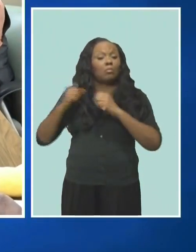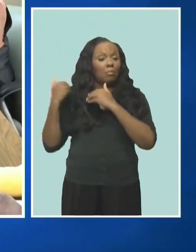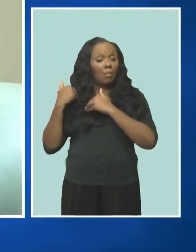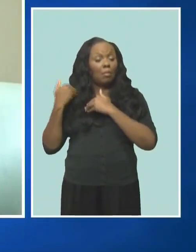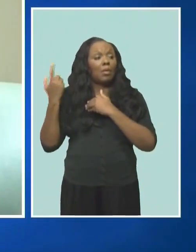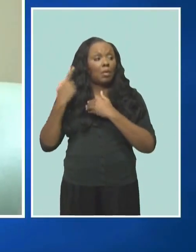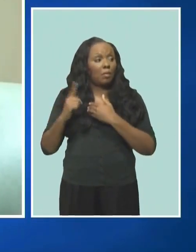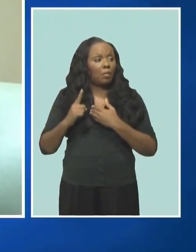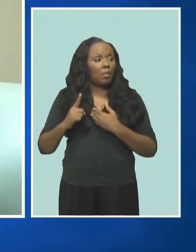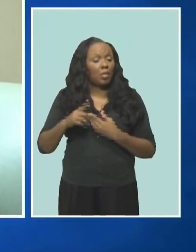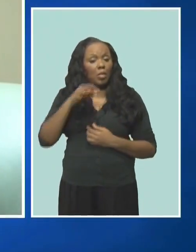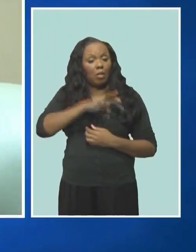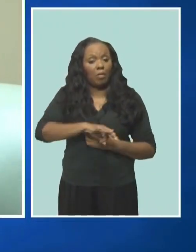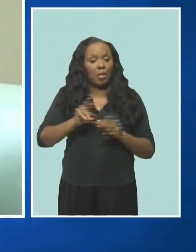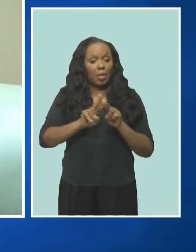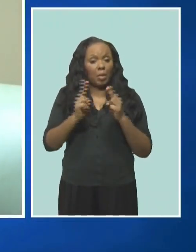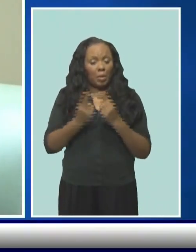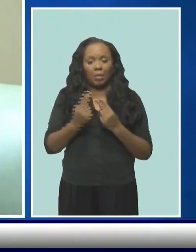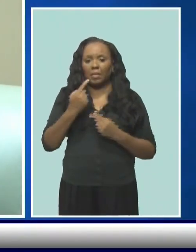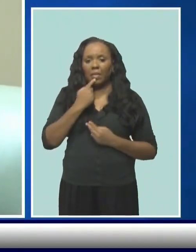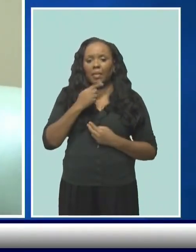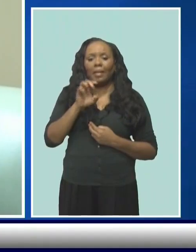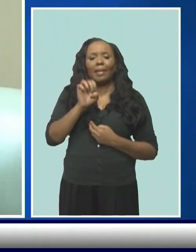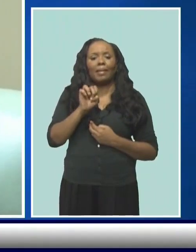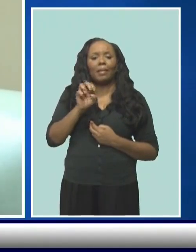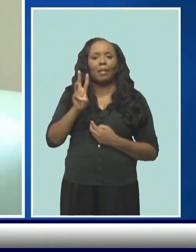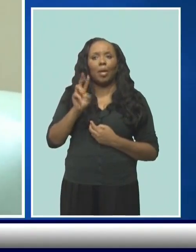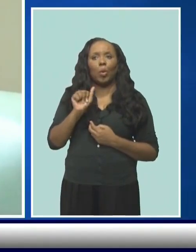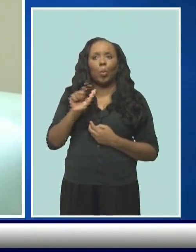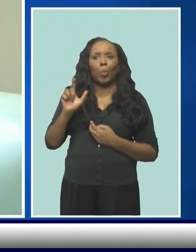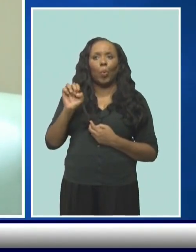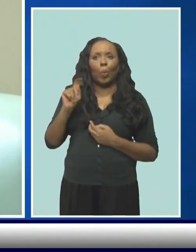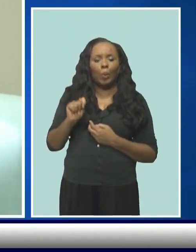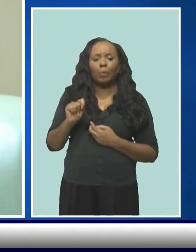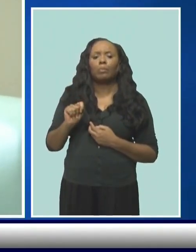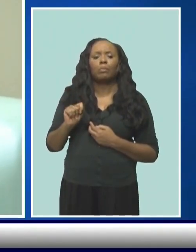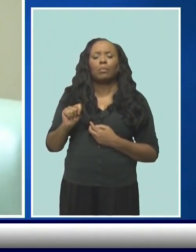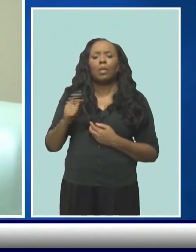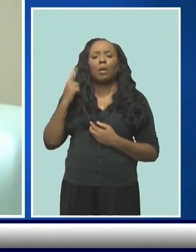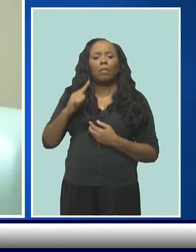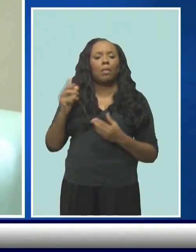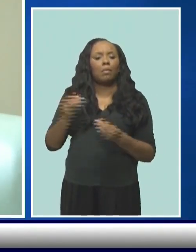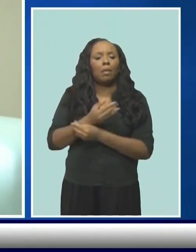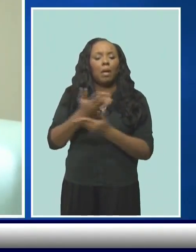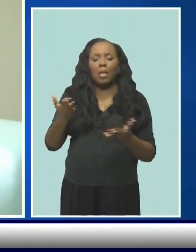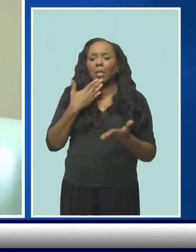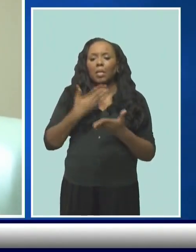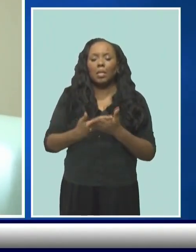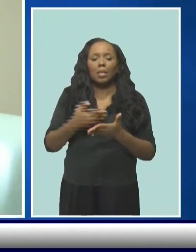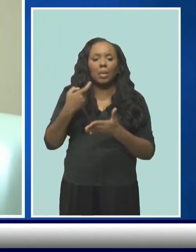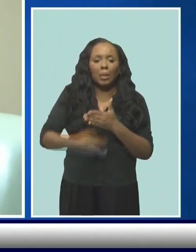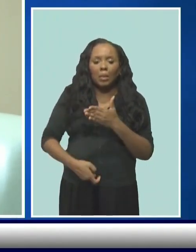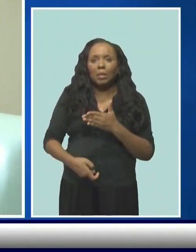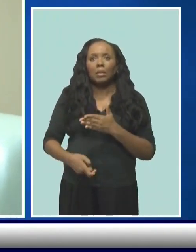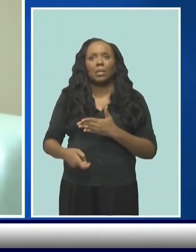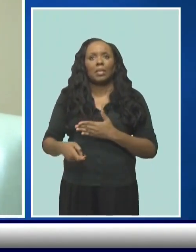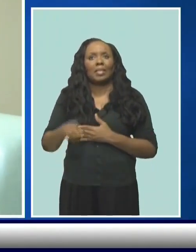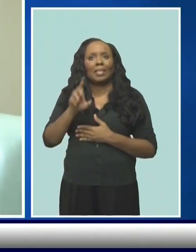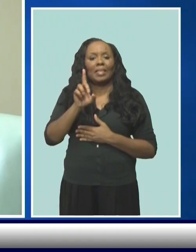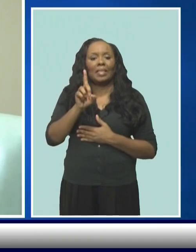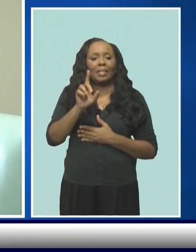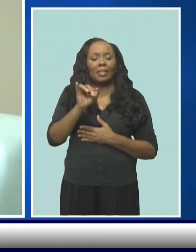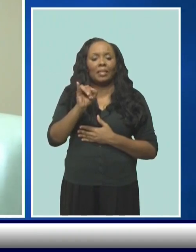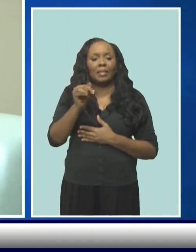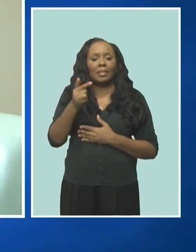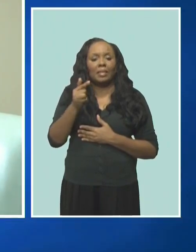Haynes, says the e-wallet falls in line with their mandate to bring affordable digital solutions to members. What this wallet